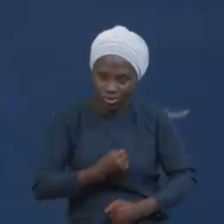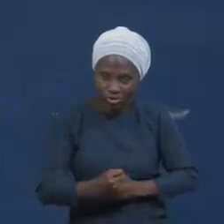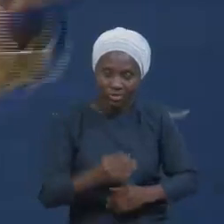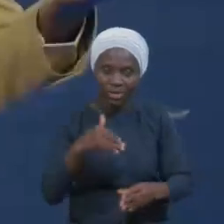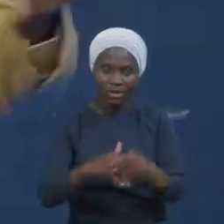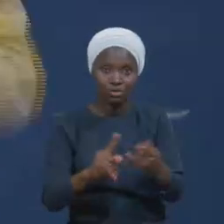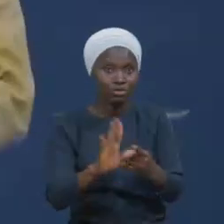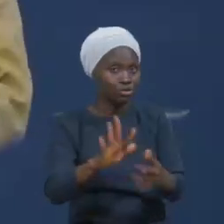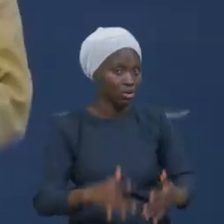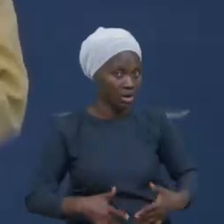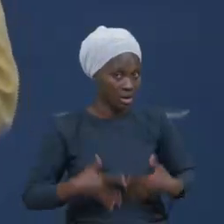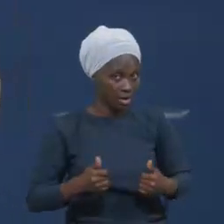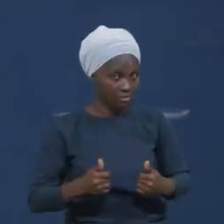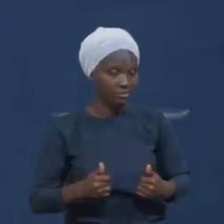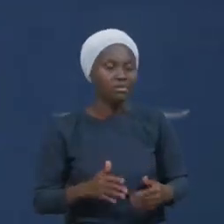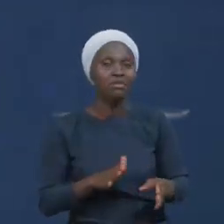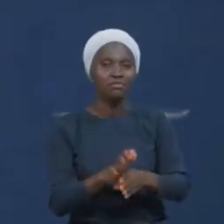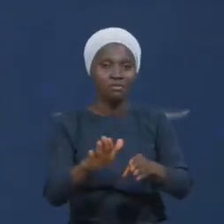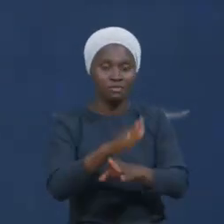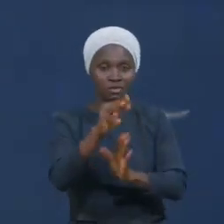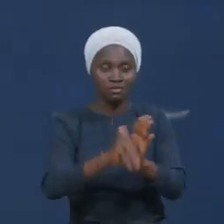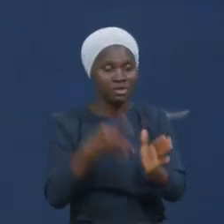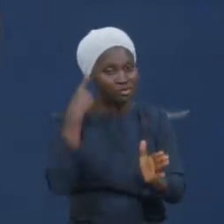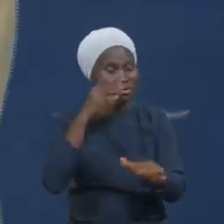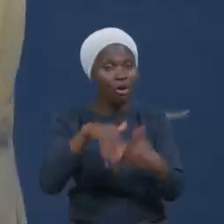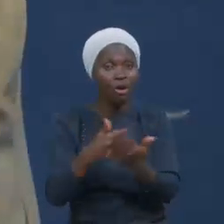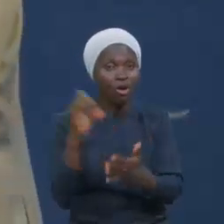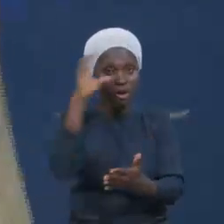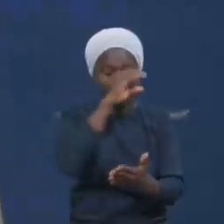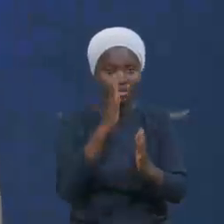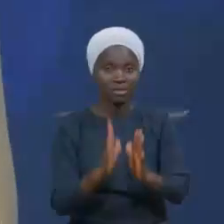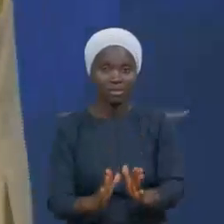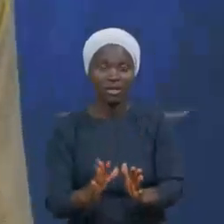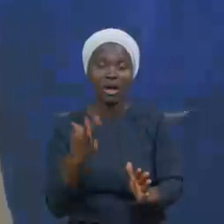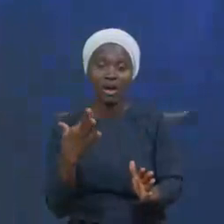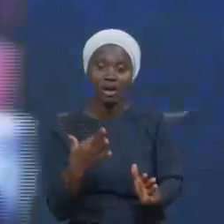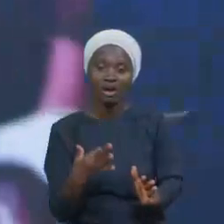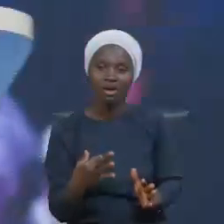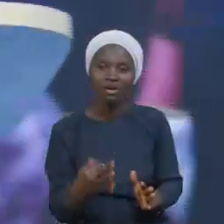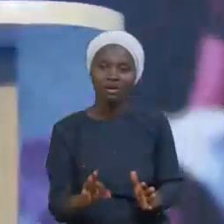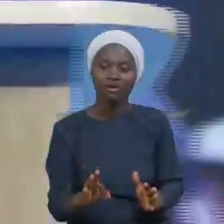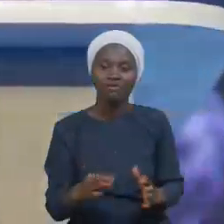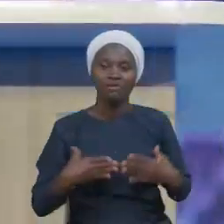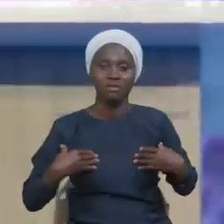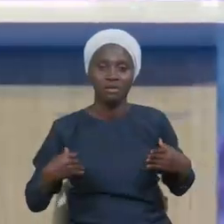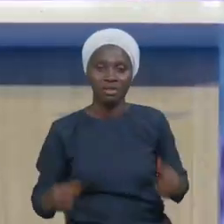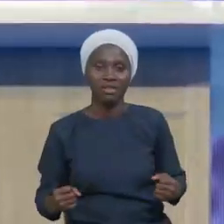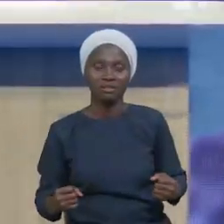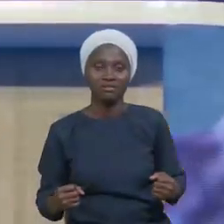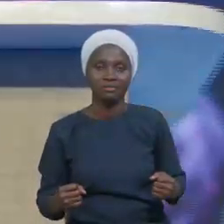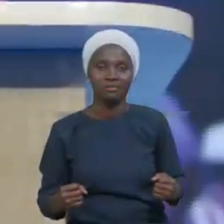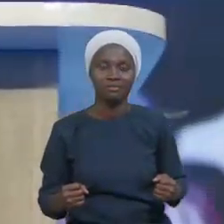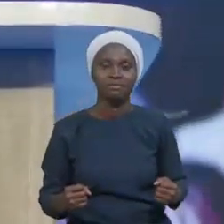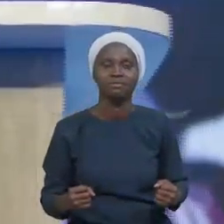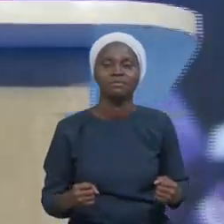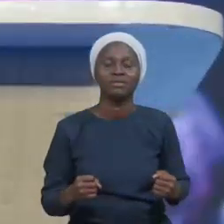life. Fulfillment for all seekers of relief by faith. Look at number one. Number